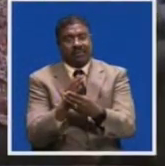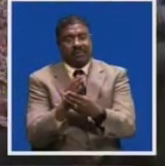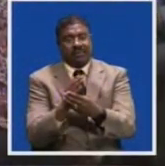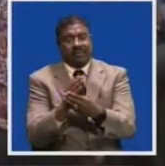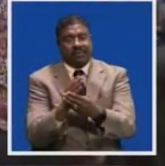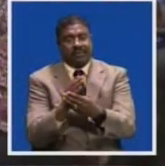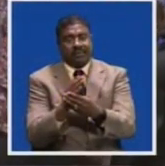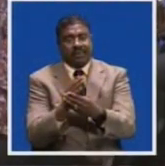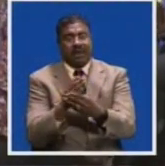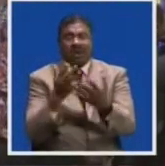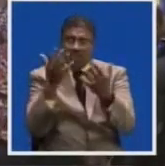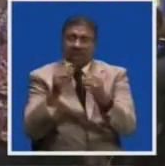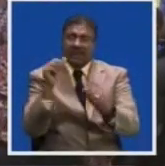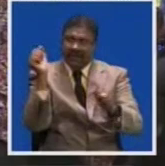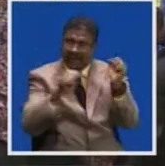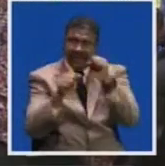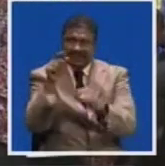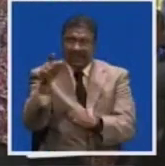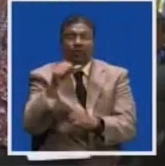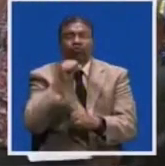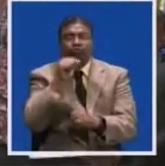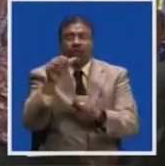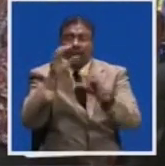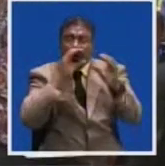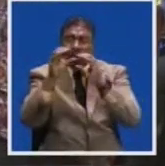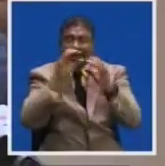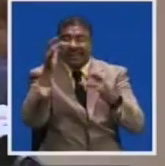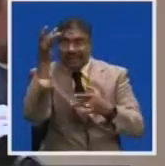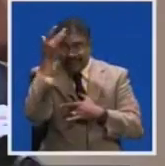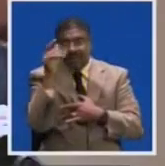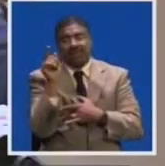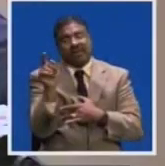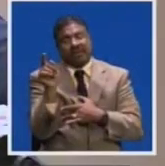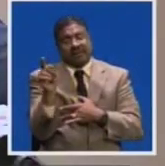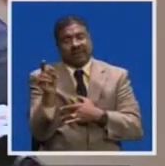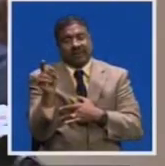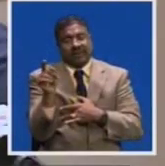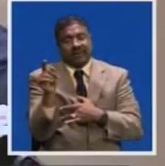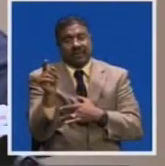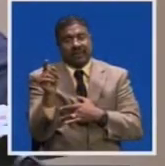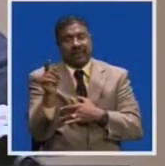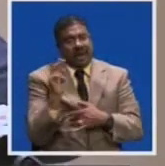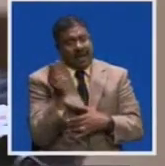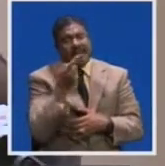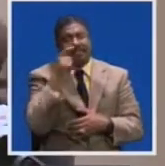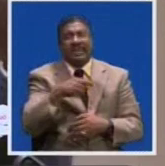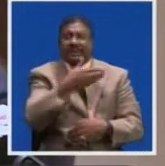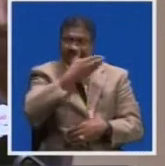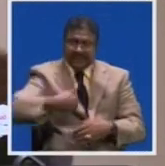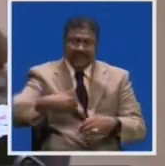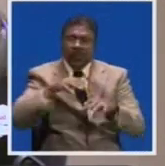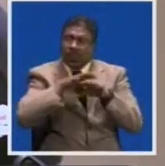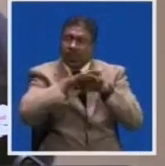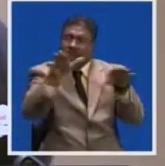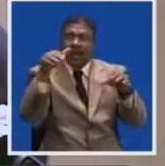in the fight against non-communicable diseases. Let us take off our coats and get into the community in various congregate